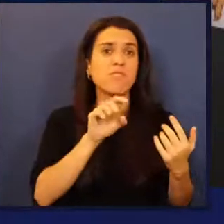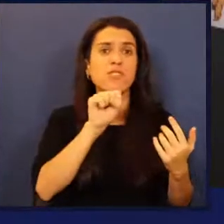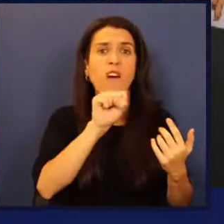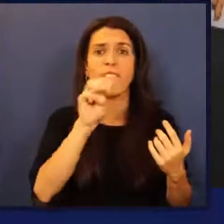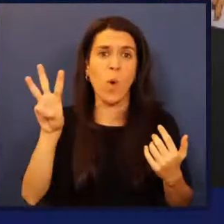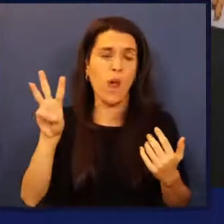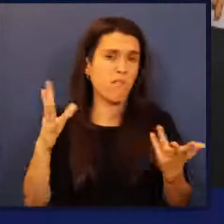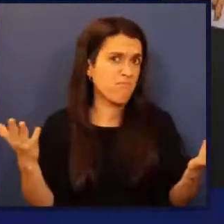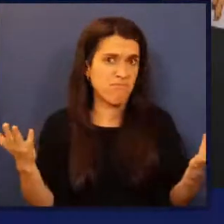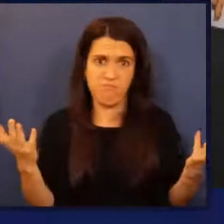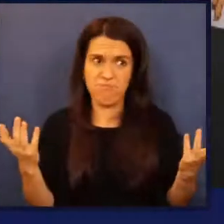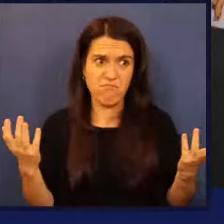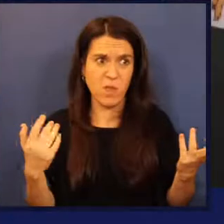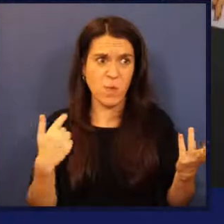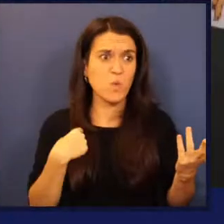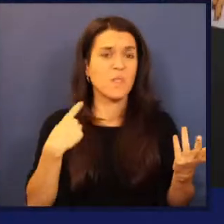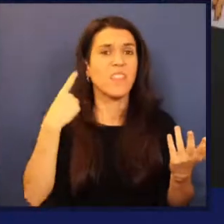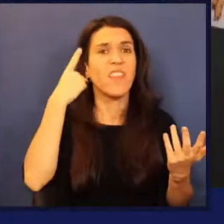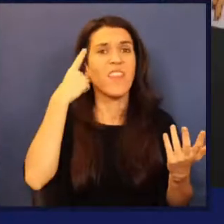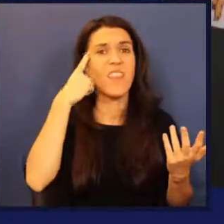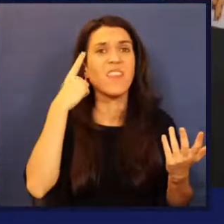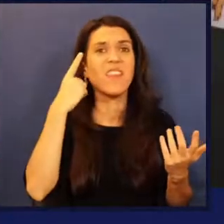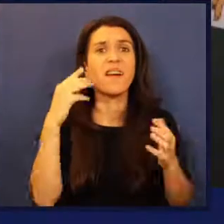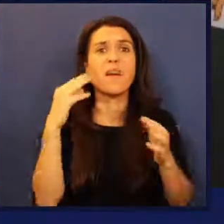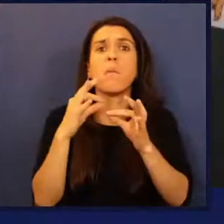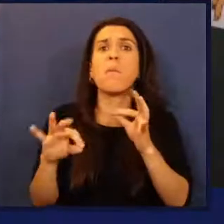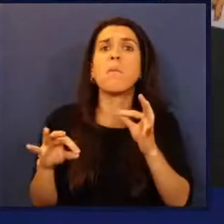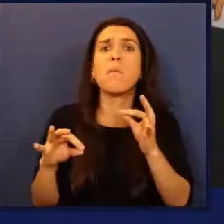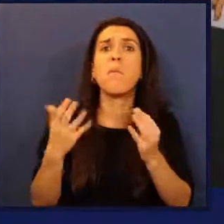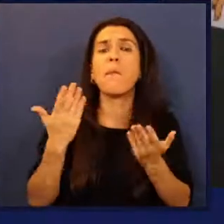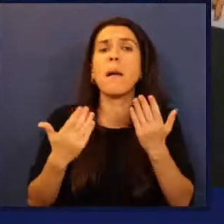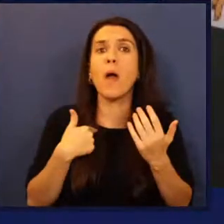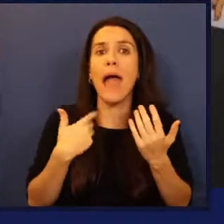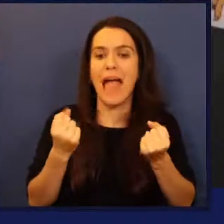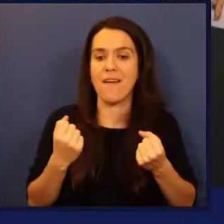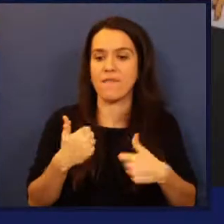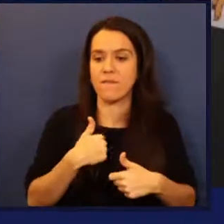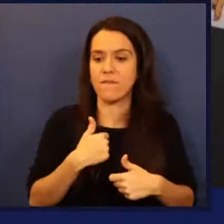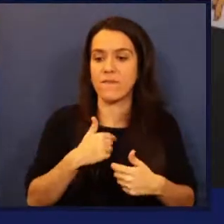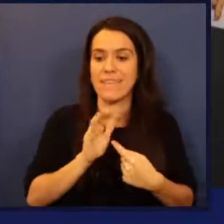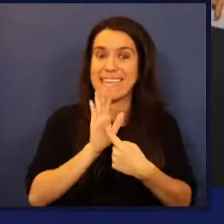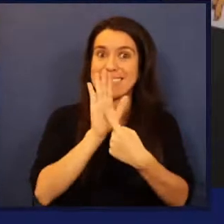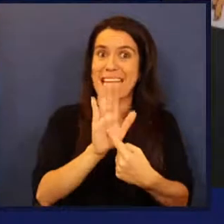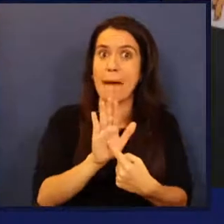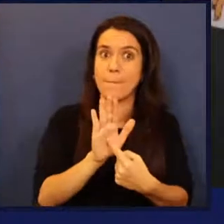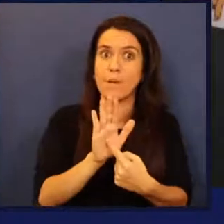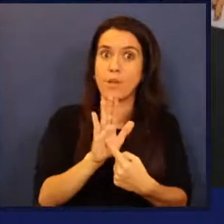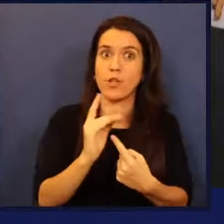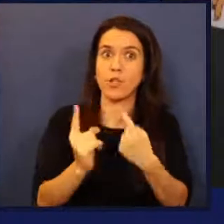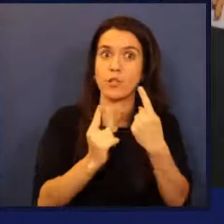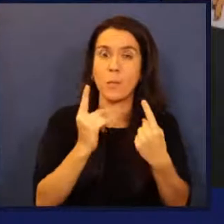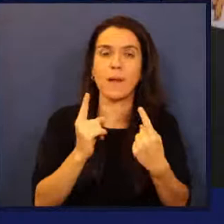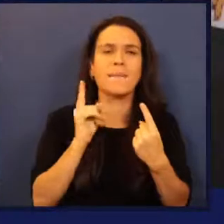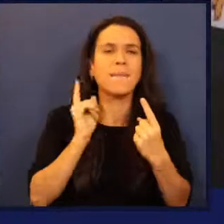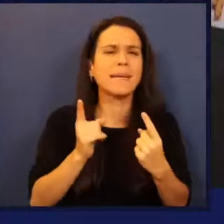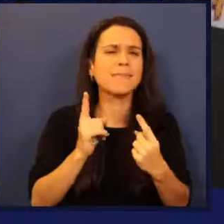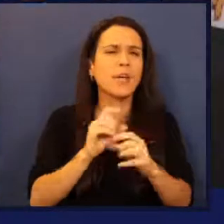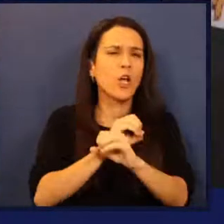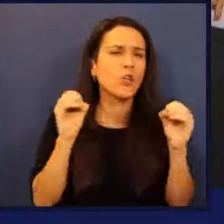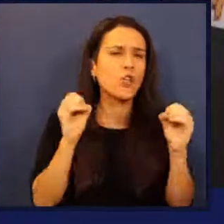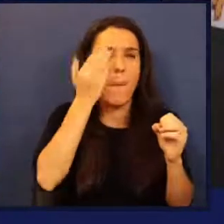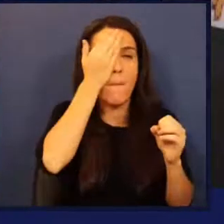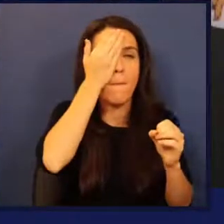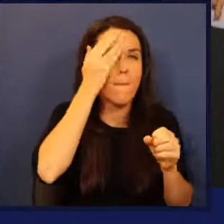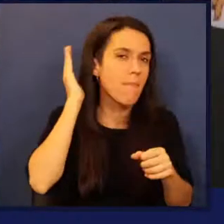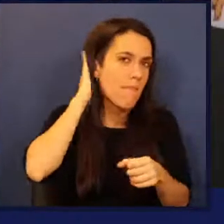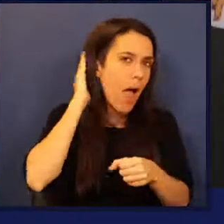like, here's a simple thing. Maybe you should have some examples of things that it always needs to be non-biased at. Put them in unit tests